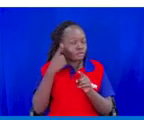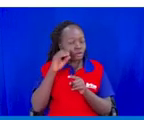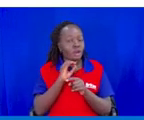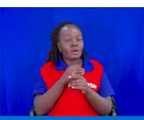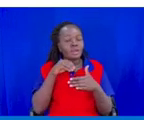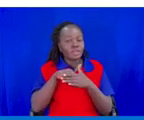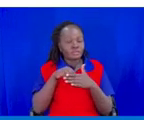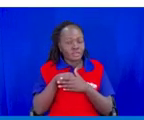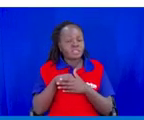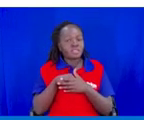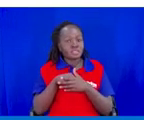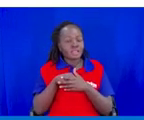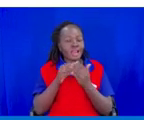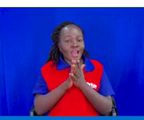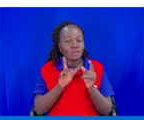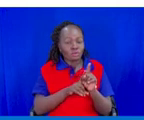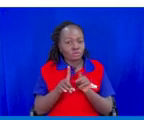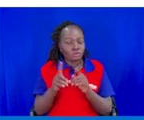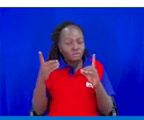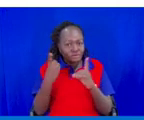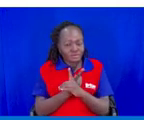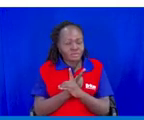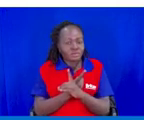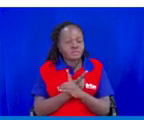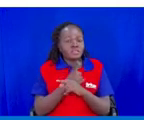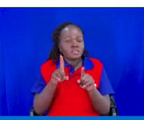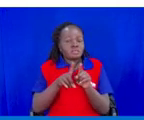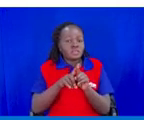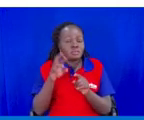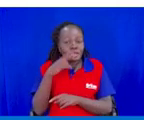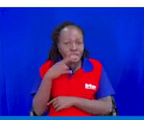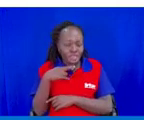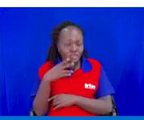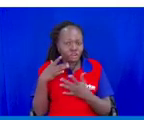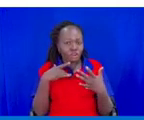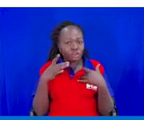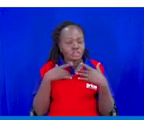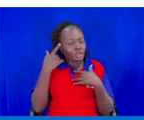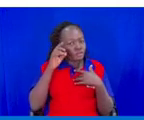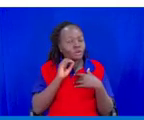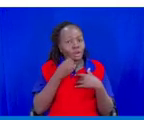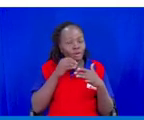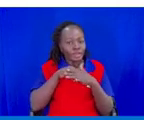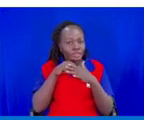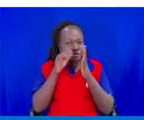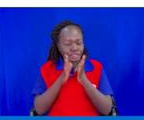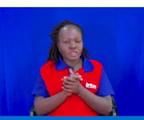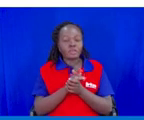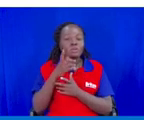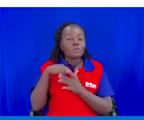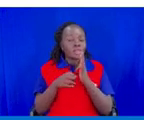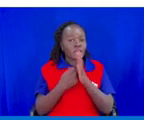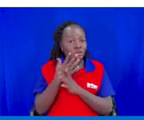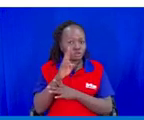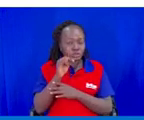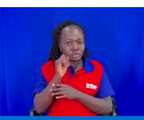were concerned, and also diversification in as far as risk was concerned for our investors. We launched unit trust funds